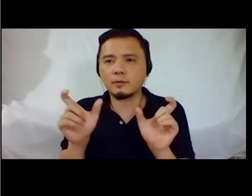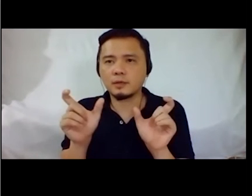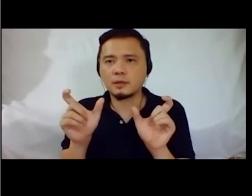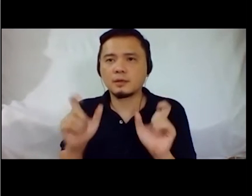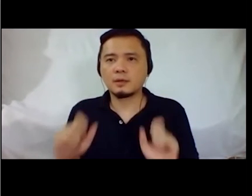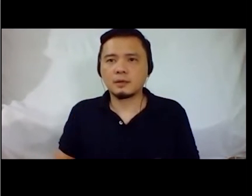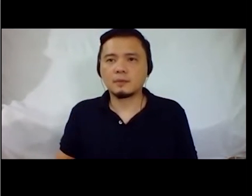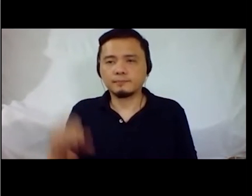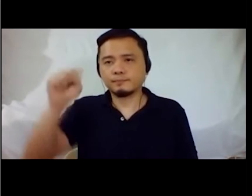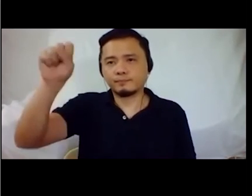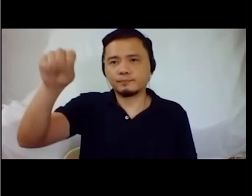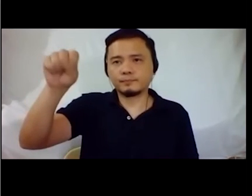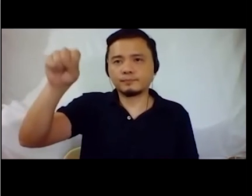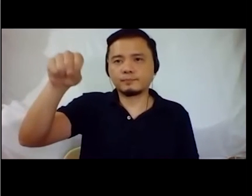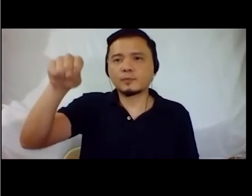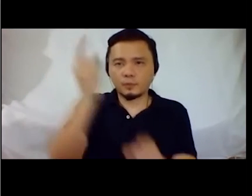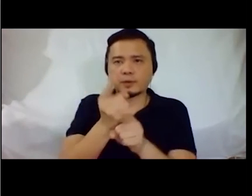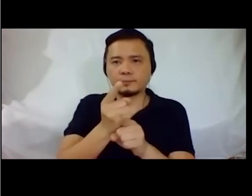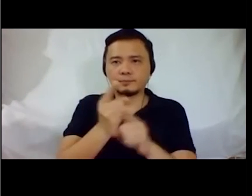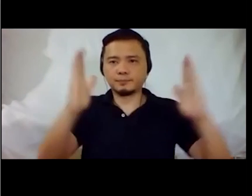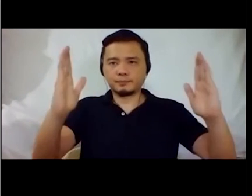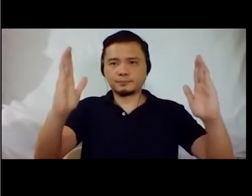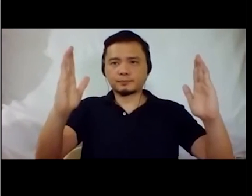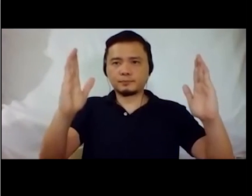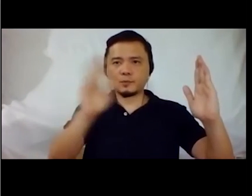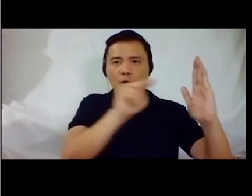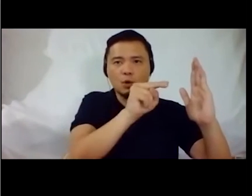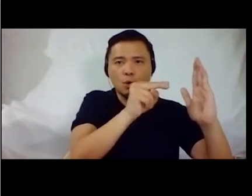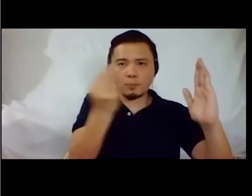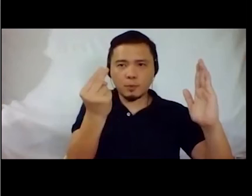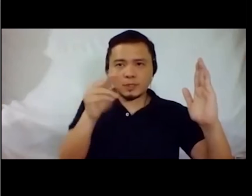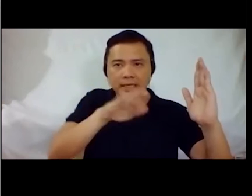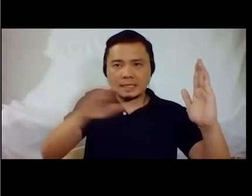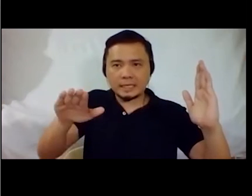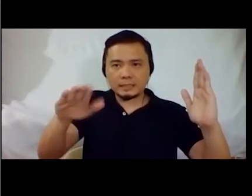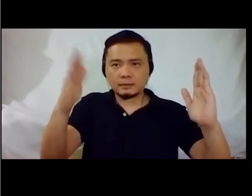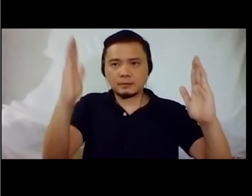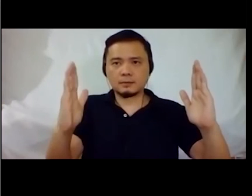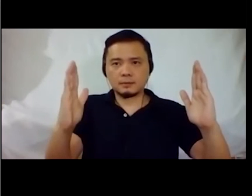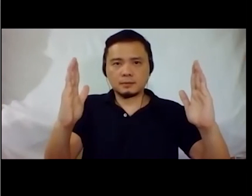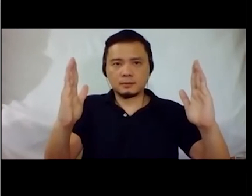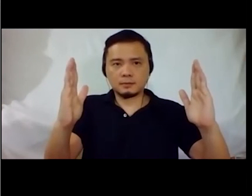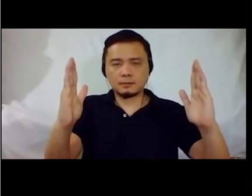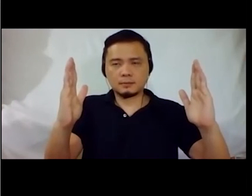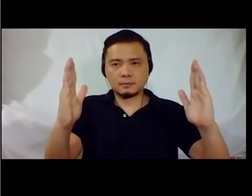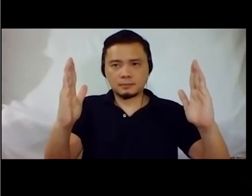one. One unit. It's a noun plus adjective, but it functions as the object.